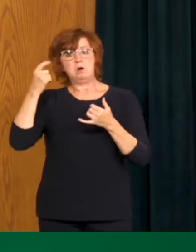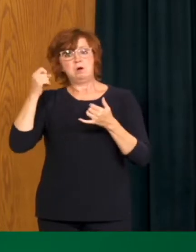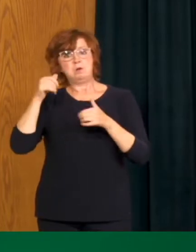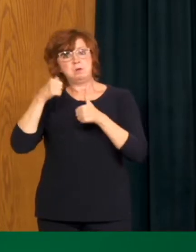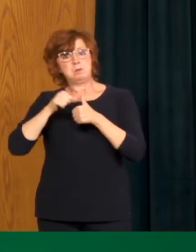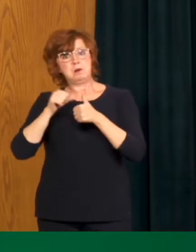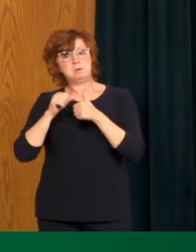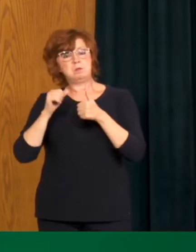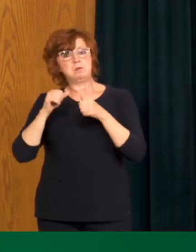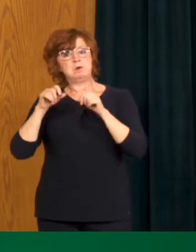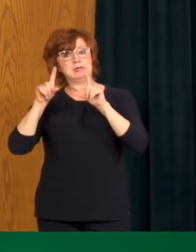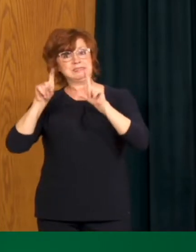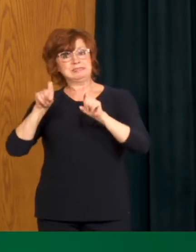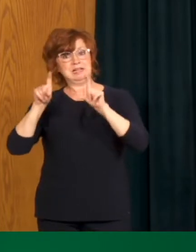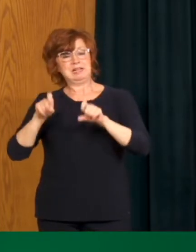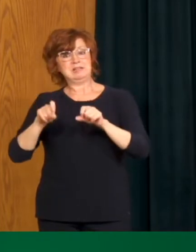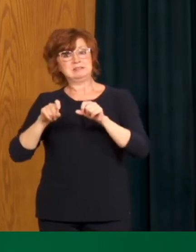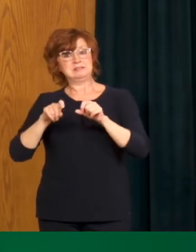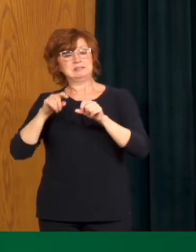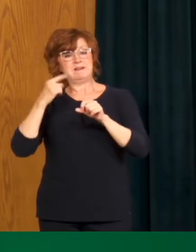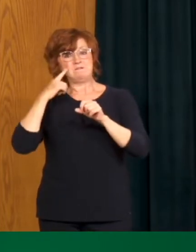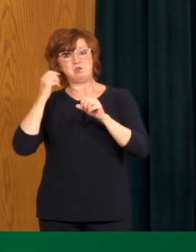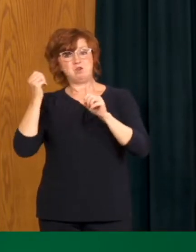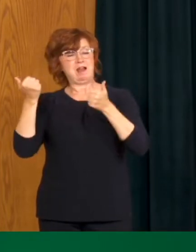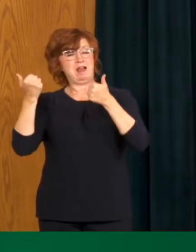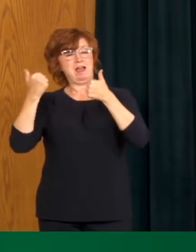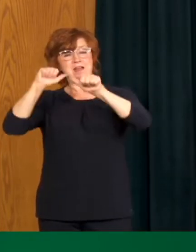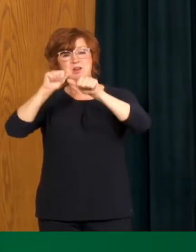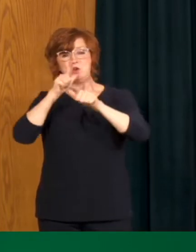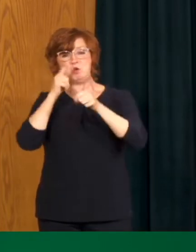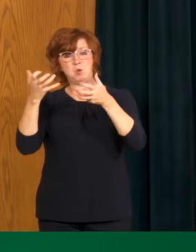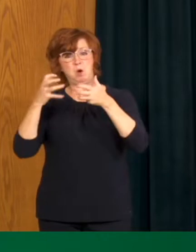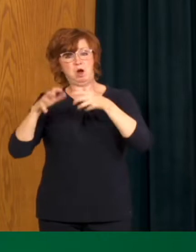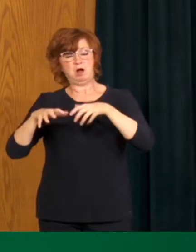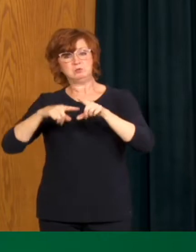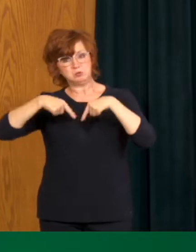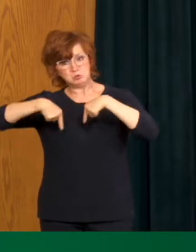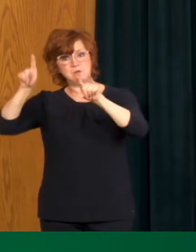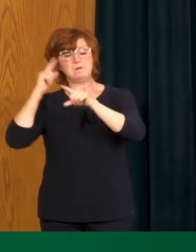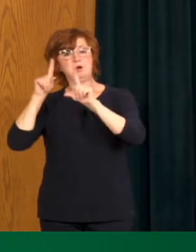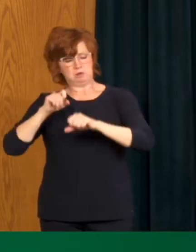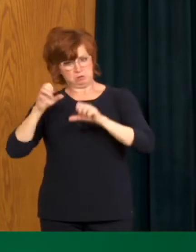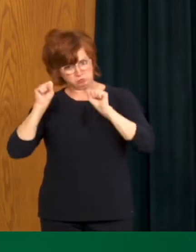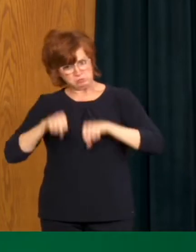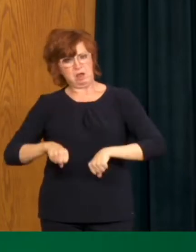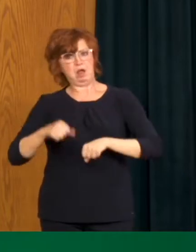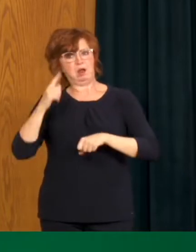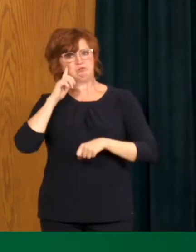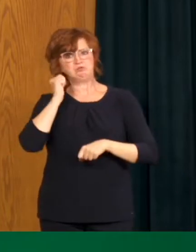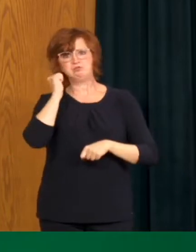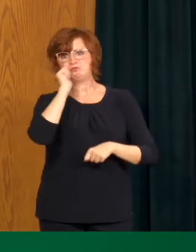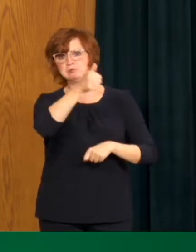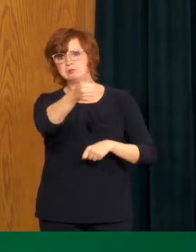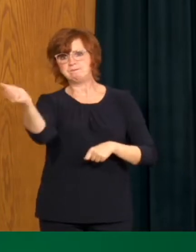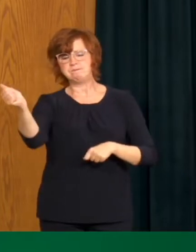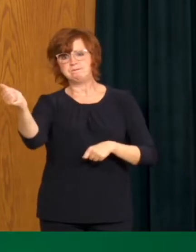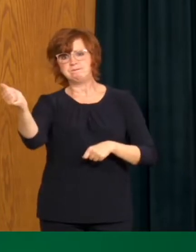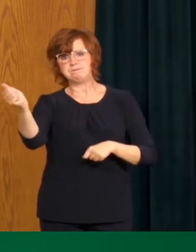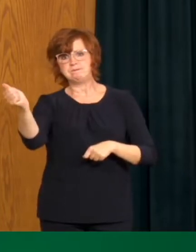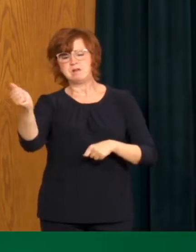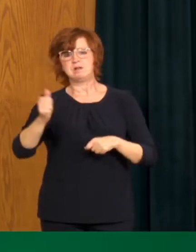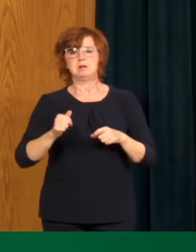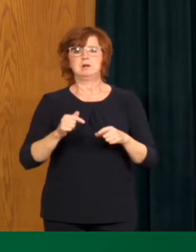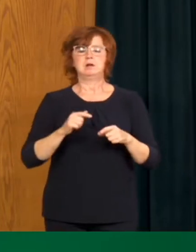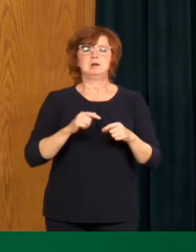referrals across the province. Additional precautions have been put in place, including reintroducing significant visitor restrictions in long-term care and our